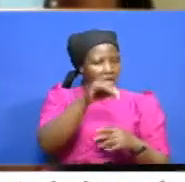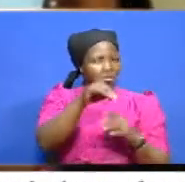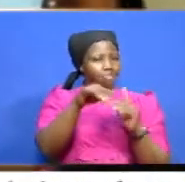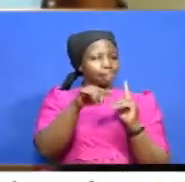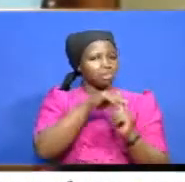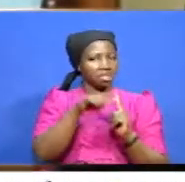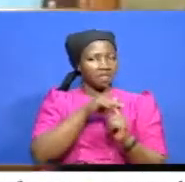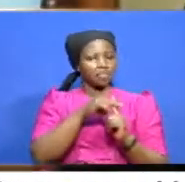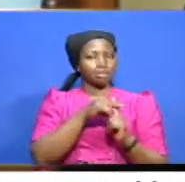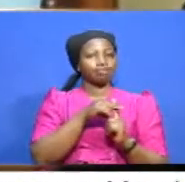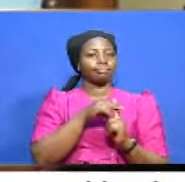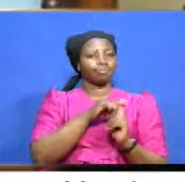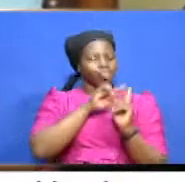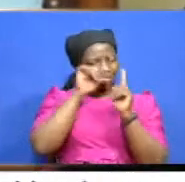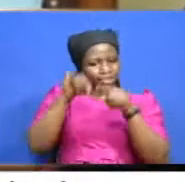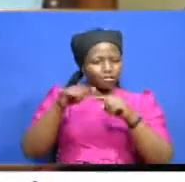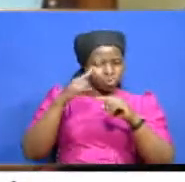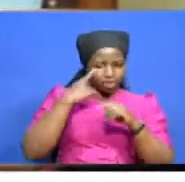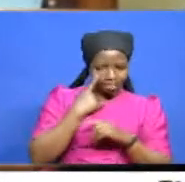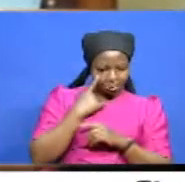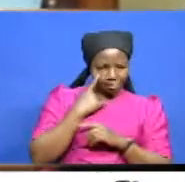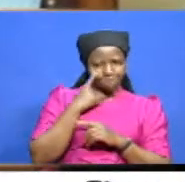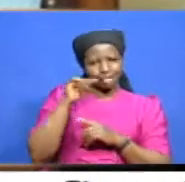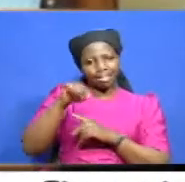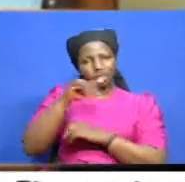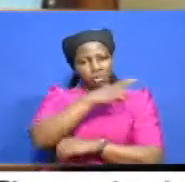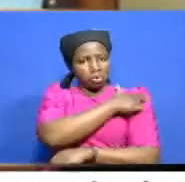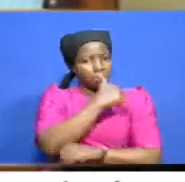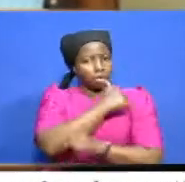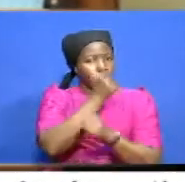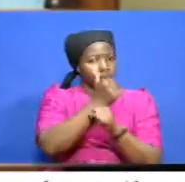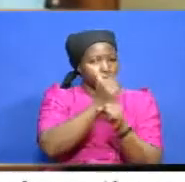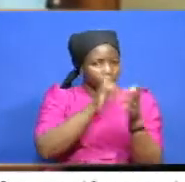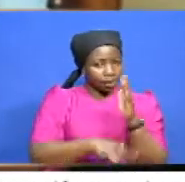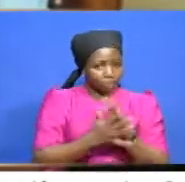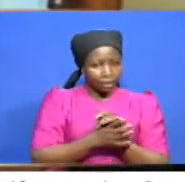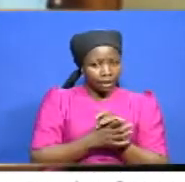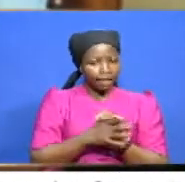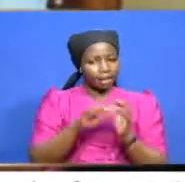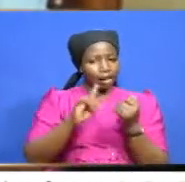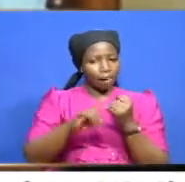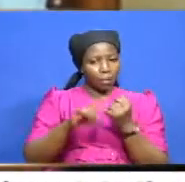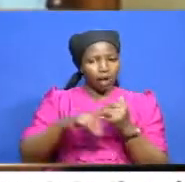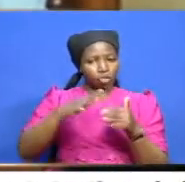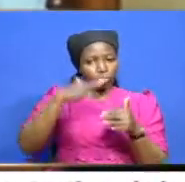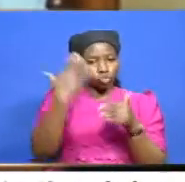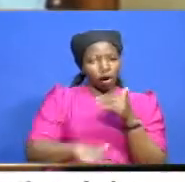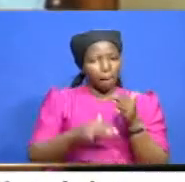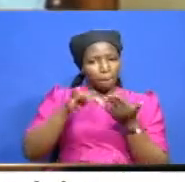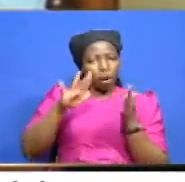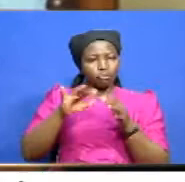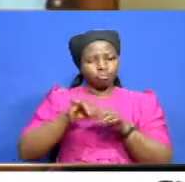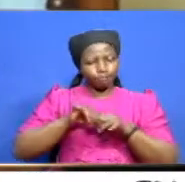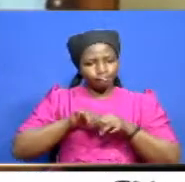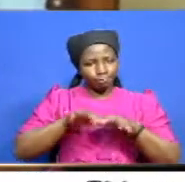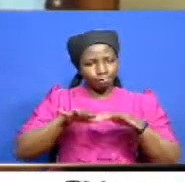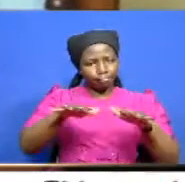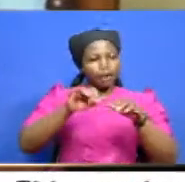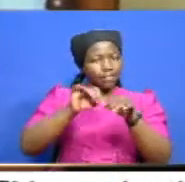the hospital has put in place, one, to stop further transmission of the infection, and